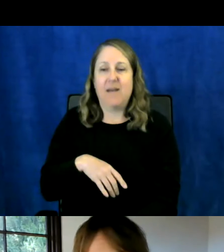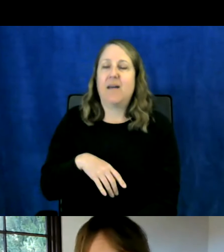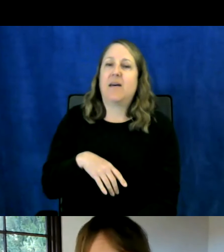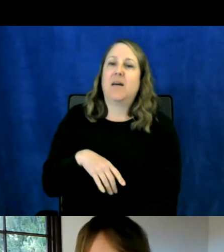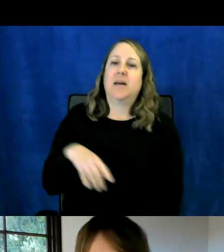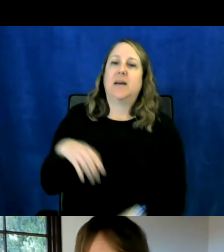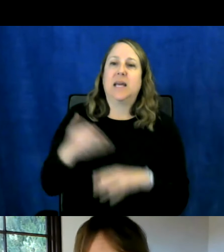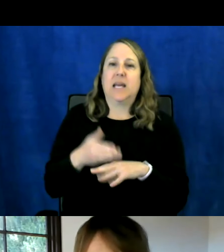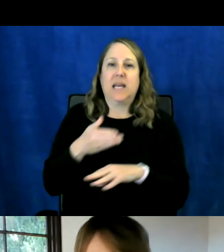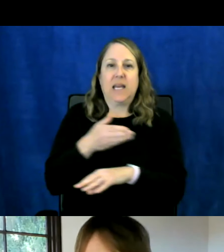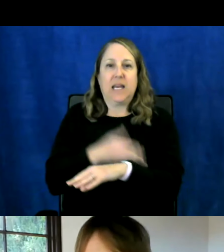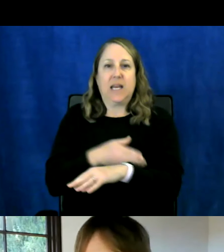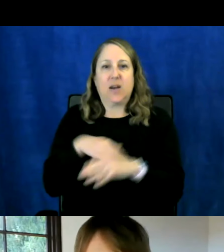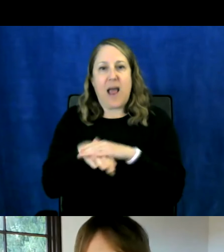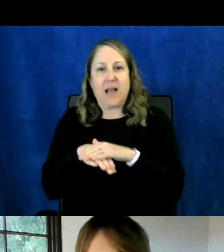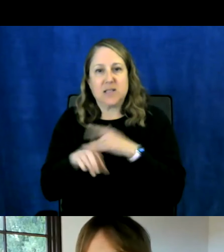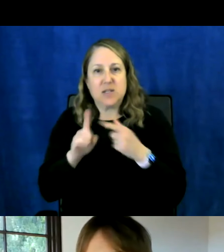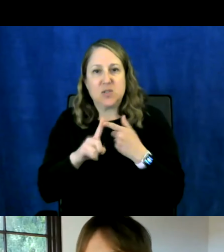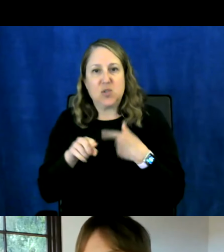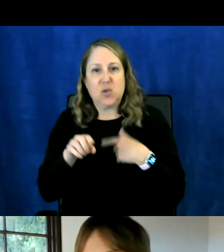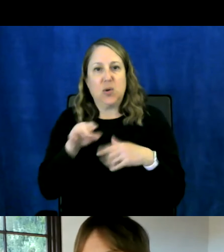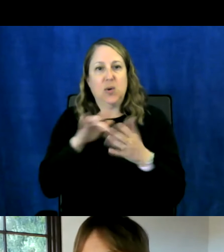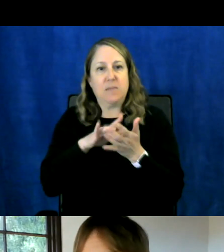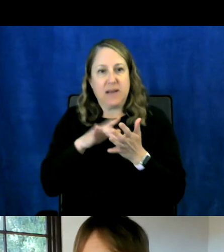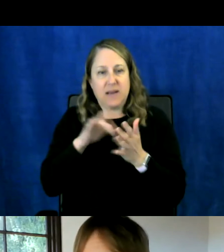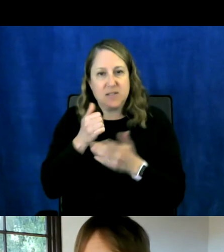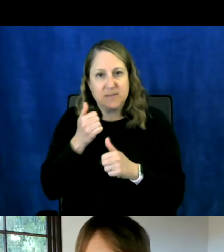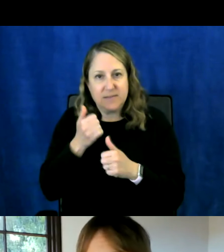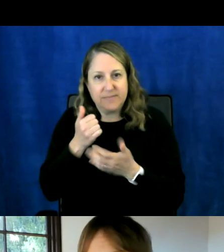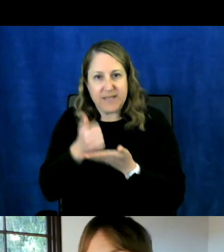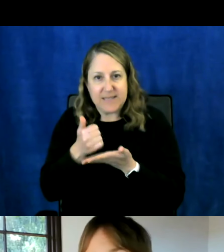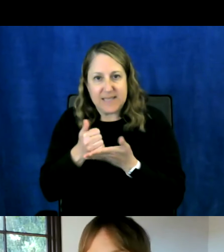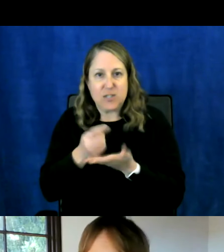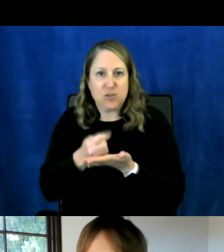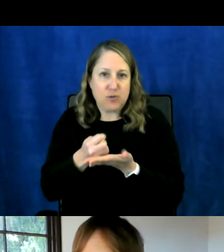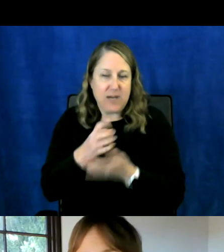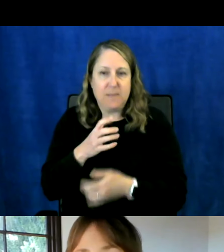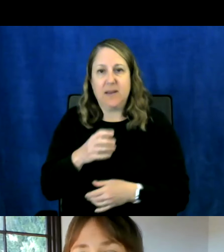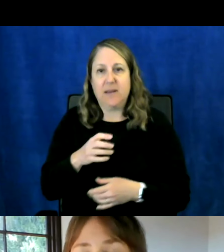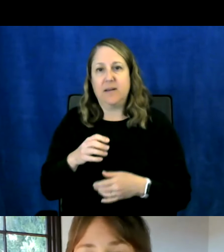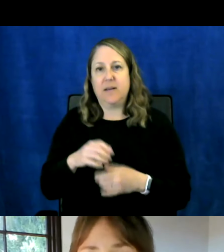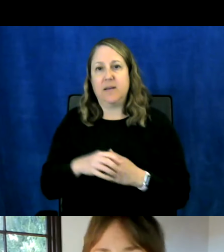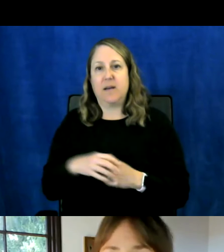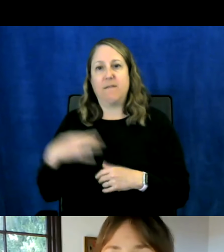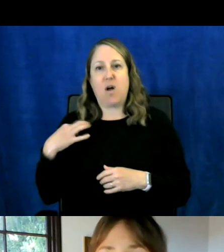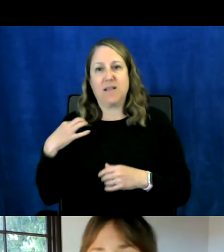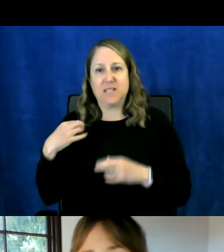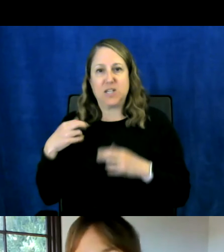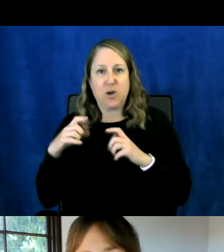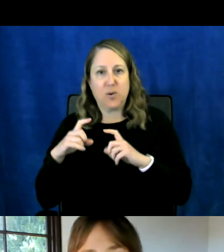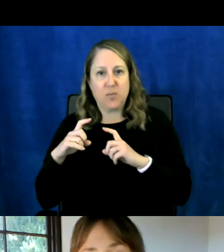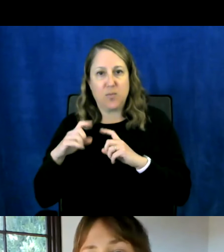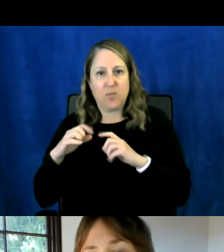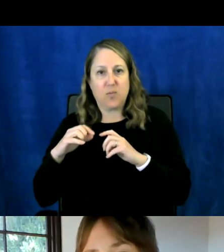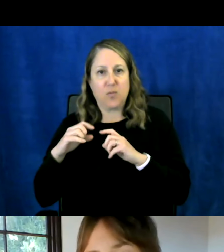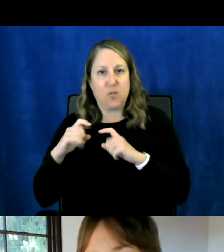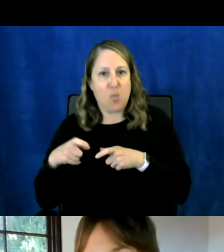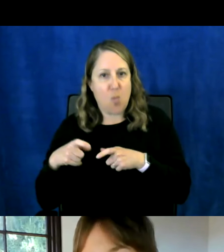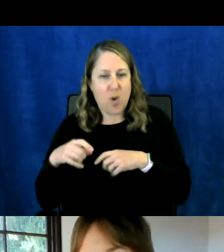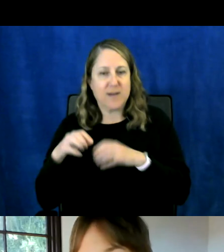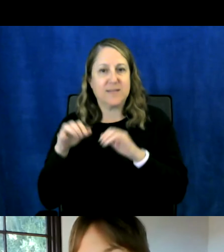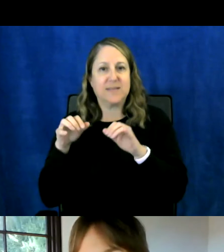to medication-assisted treatment and piloting contingency management, which is a voluntary reward system, and evidence-based